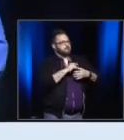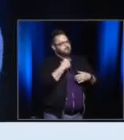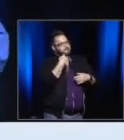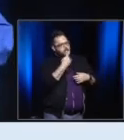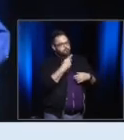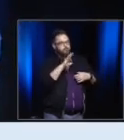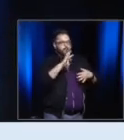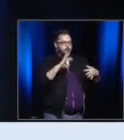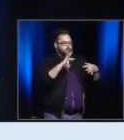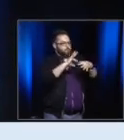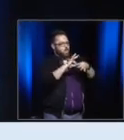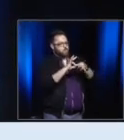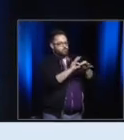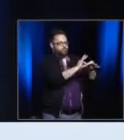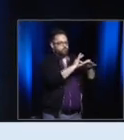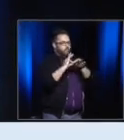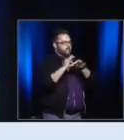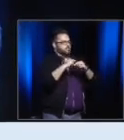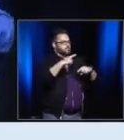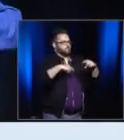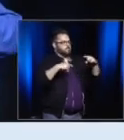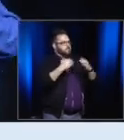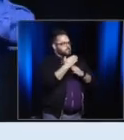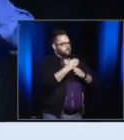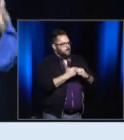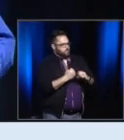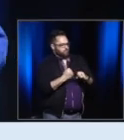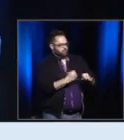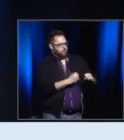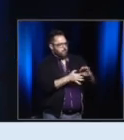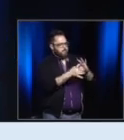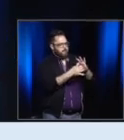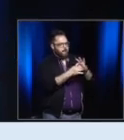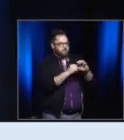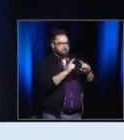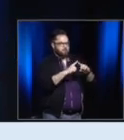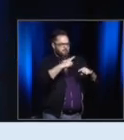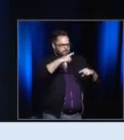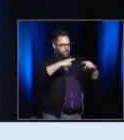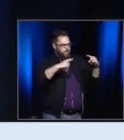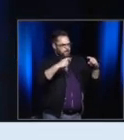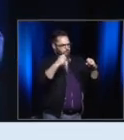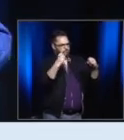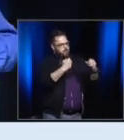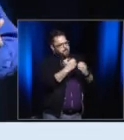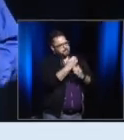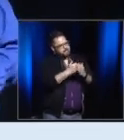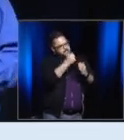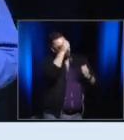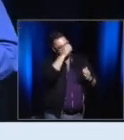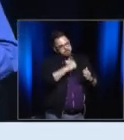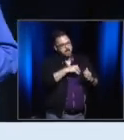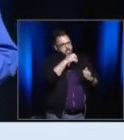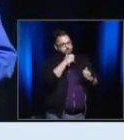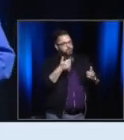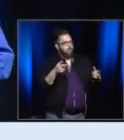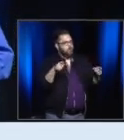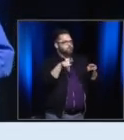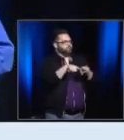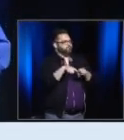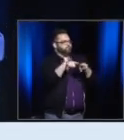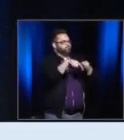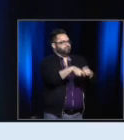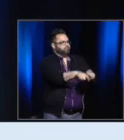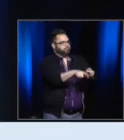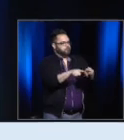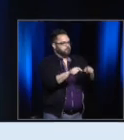relationships are within these groups. Some have quite tight bonds, but there's just enormous variation. In particular, males don't spend a lot of time with each other in these second-order